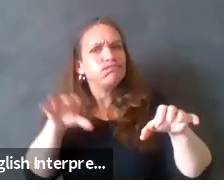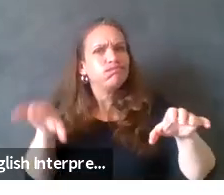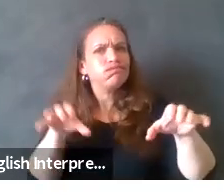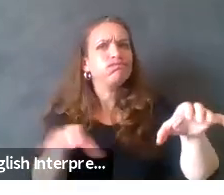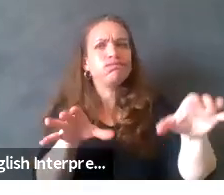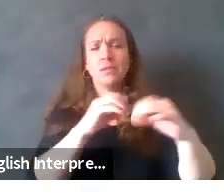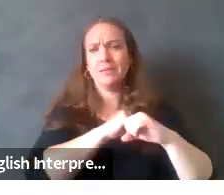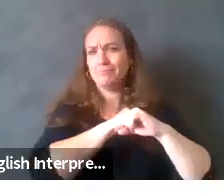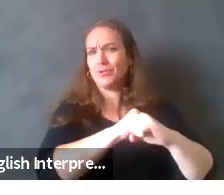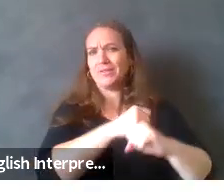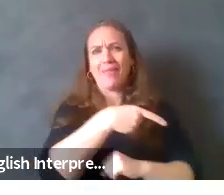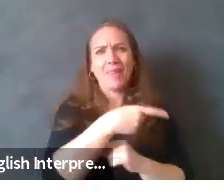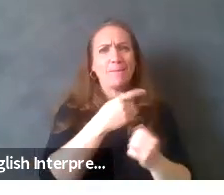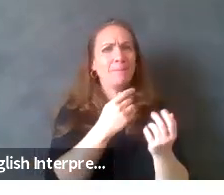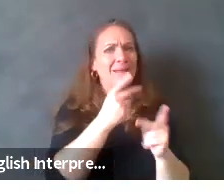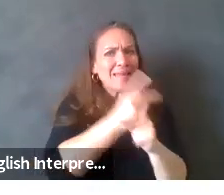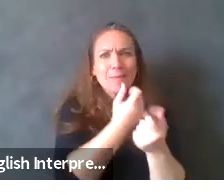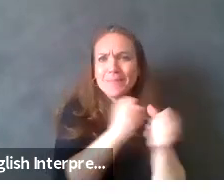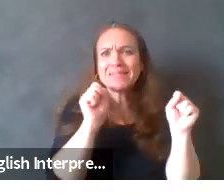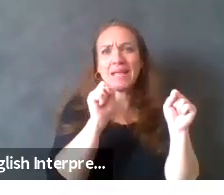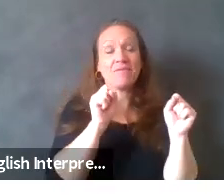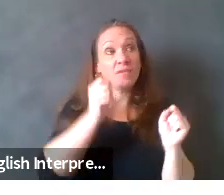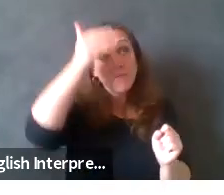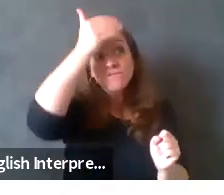them, and face shields would be one option.